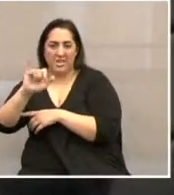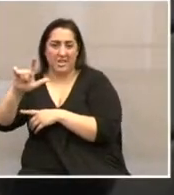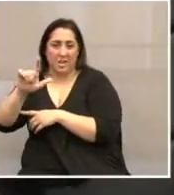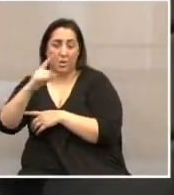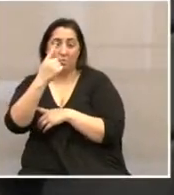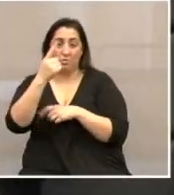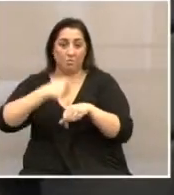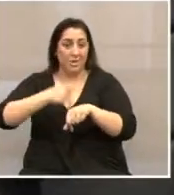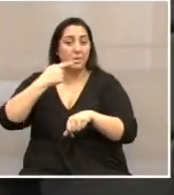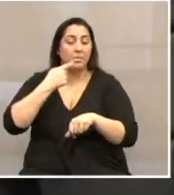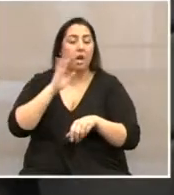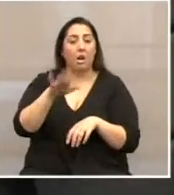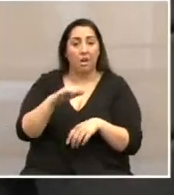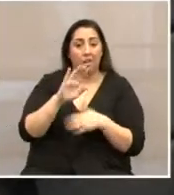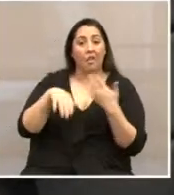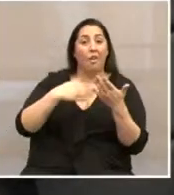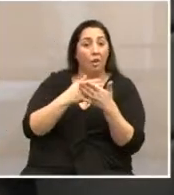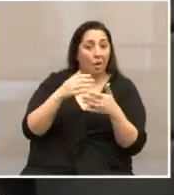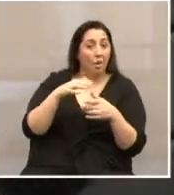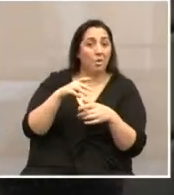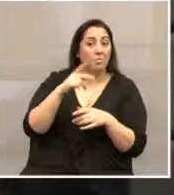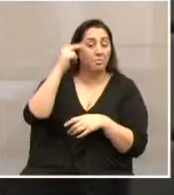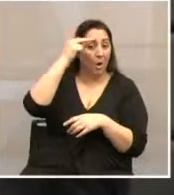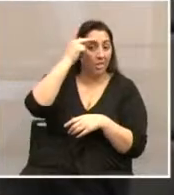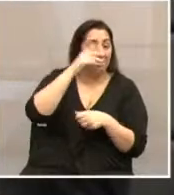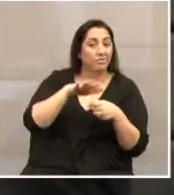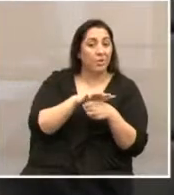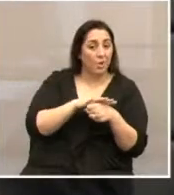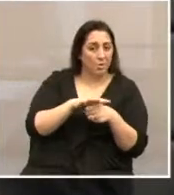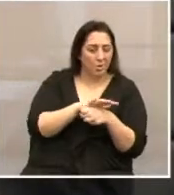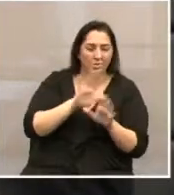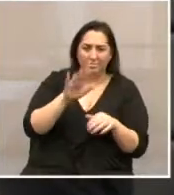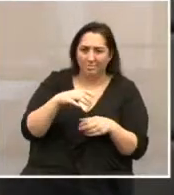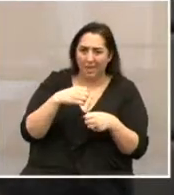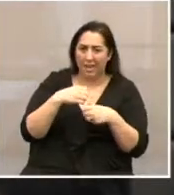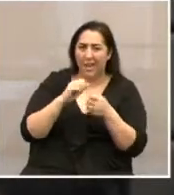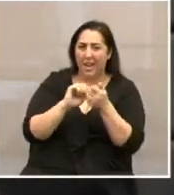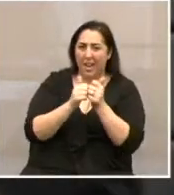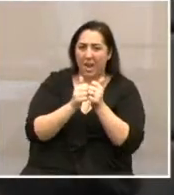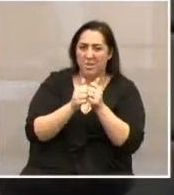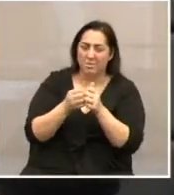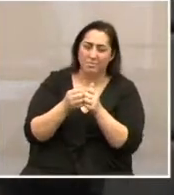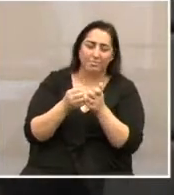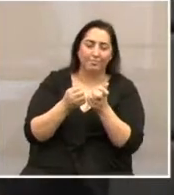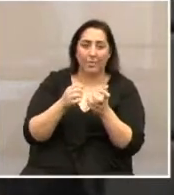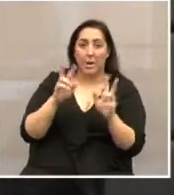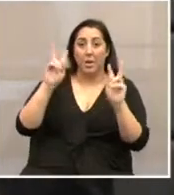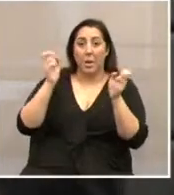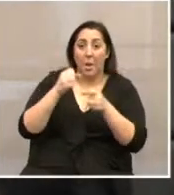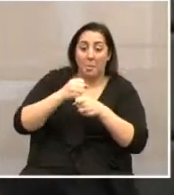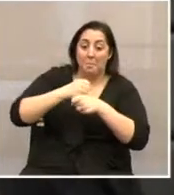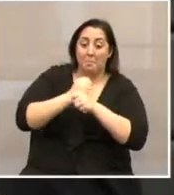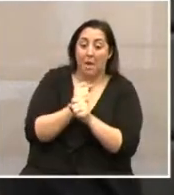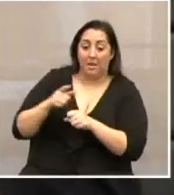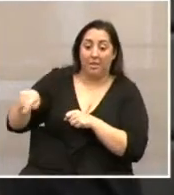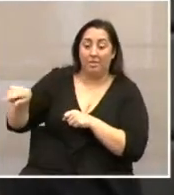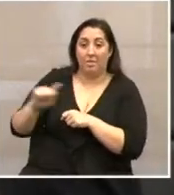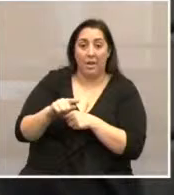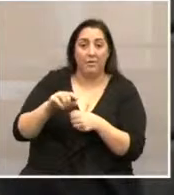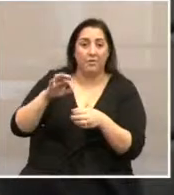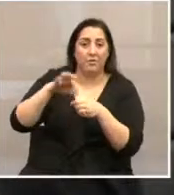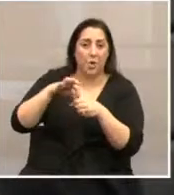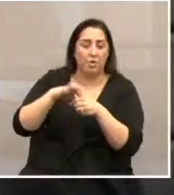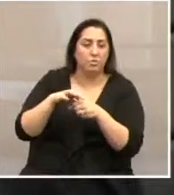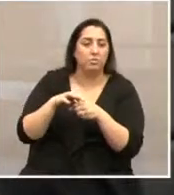And how do you make this community vote? By essentially catering to their innermost